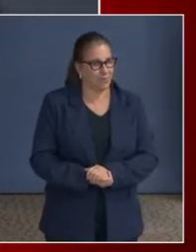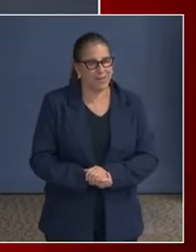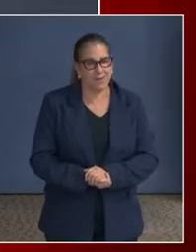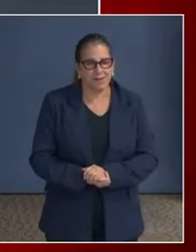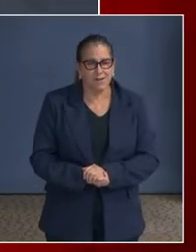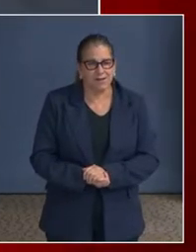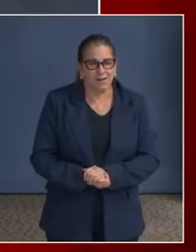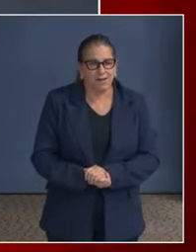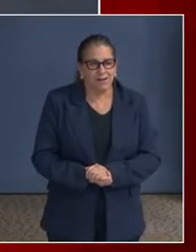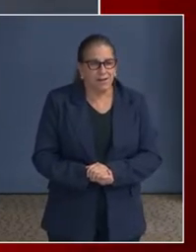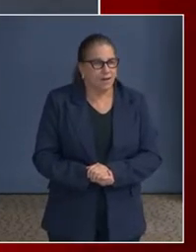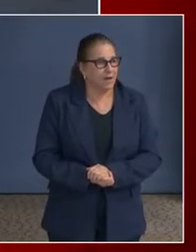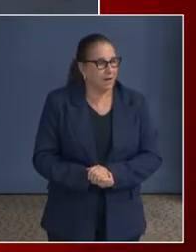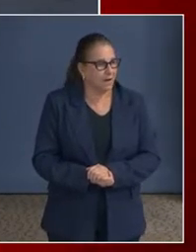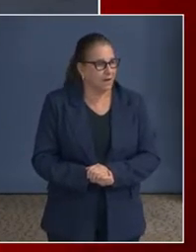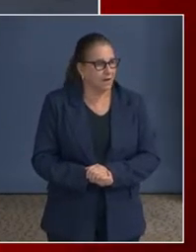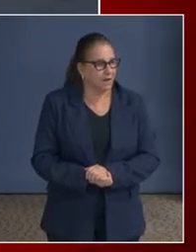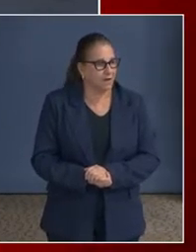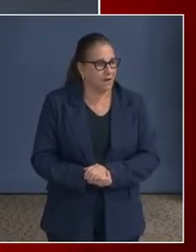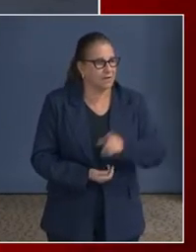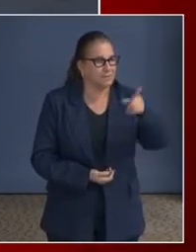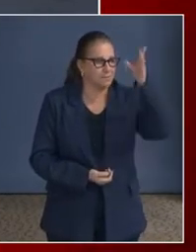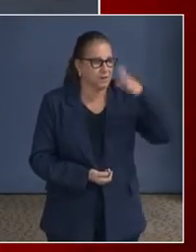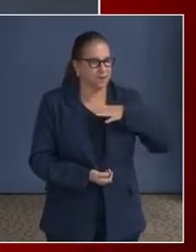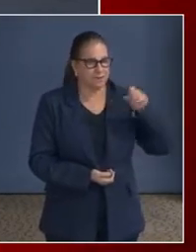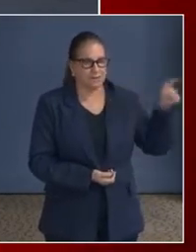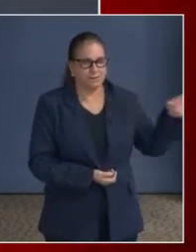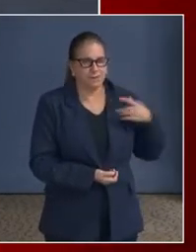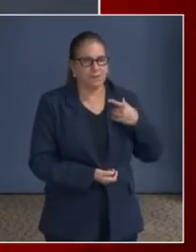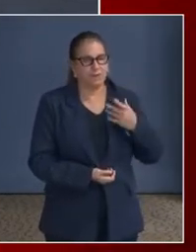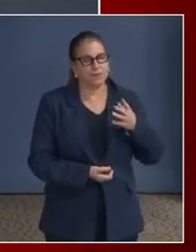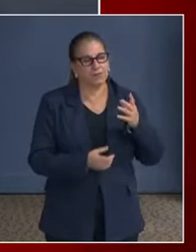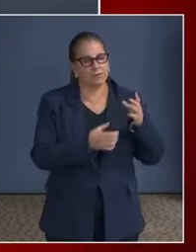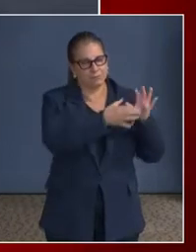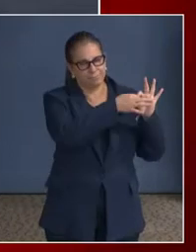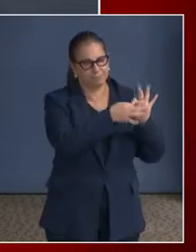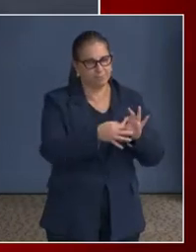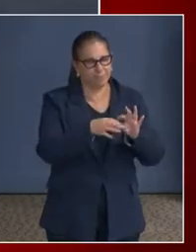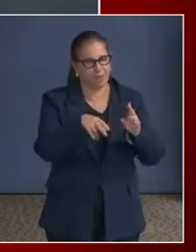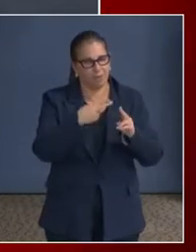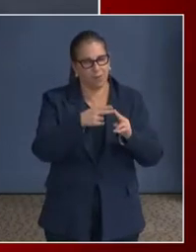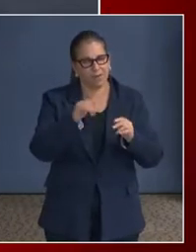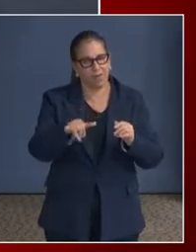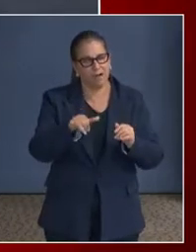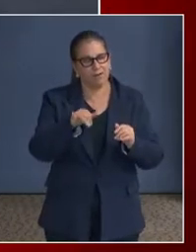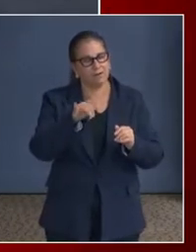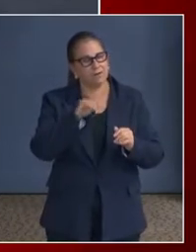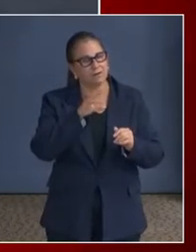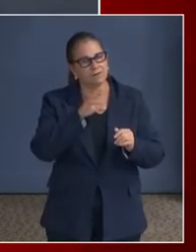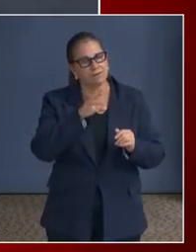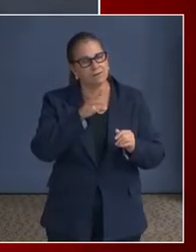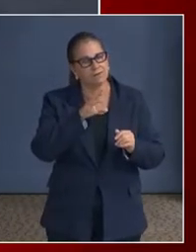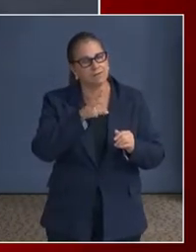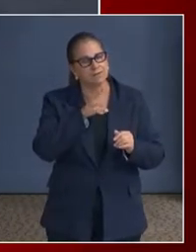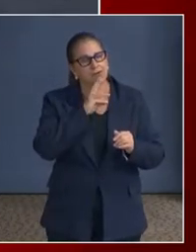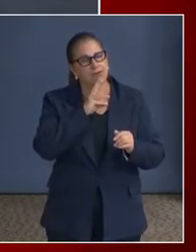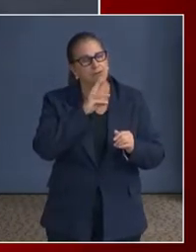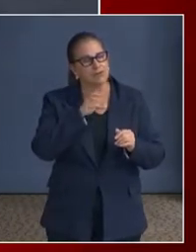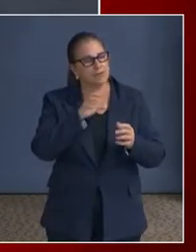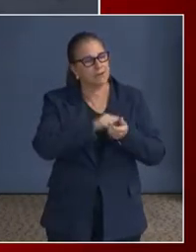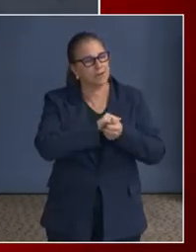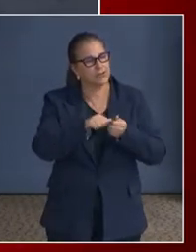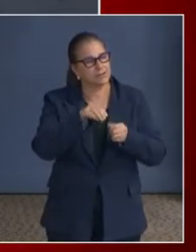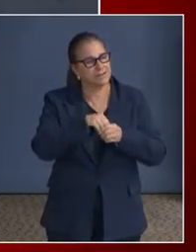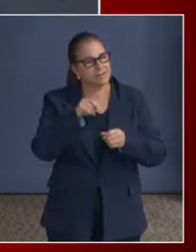that question, if everything is not covered for them, will the city commit? If, let's not speculate. Let's deal with facts.